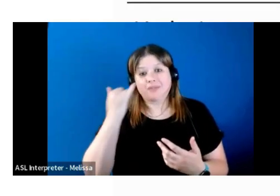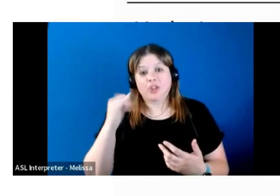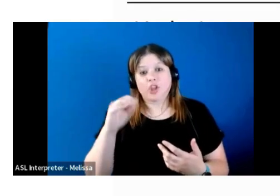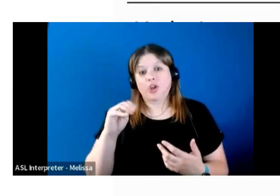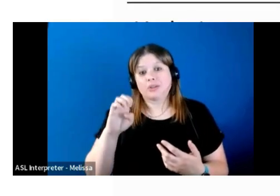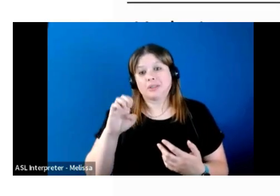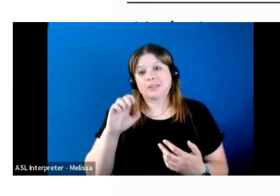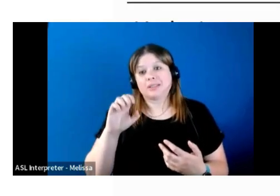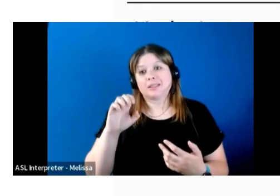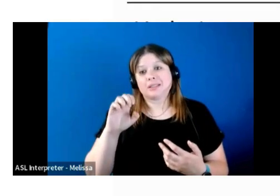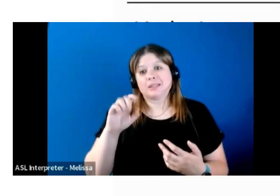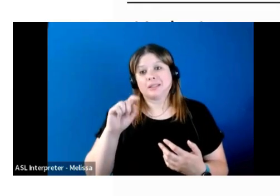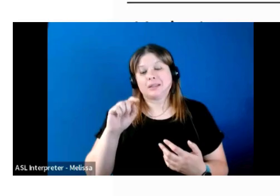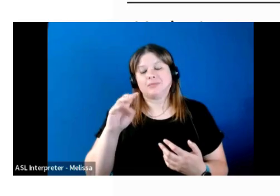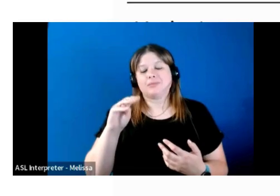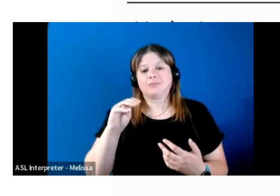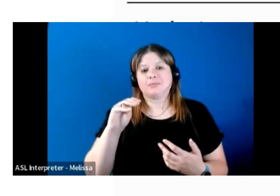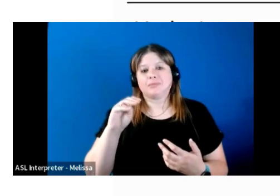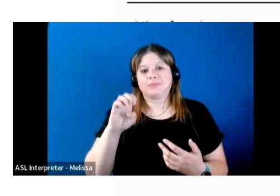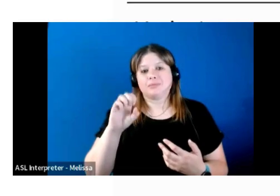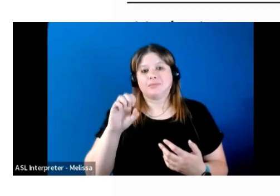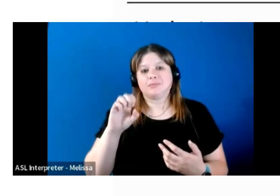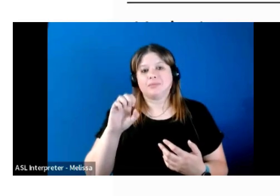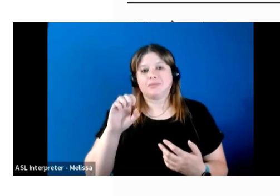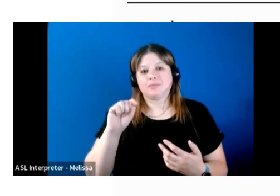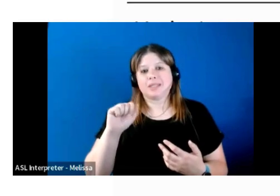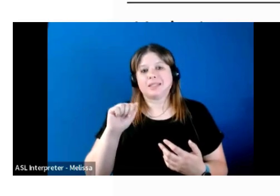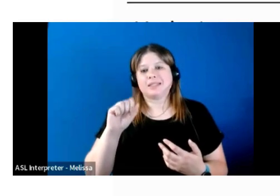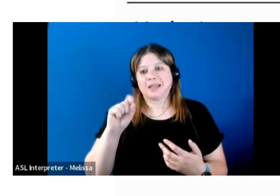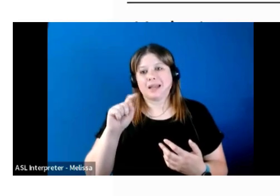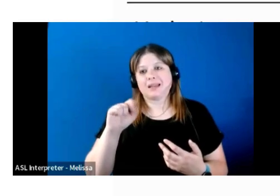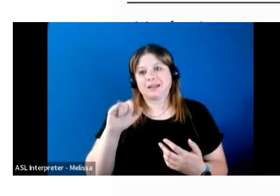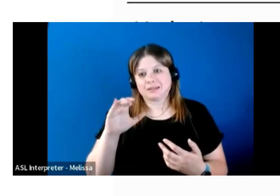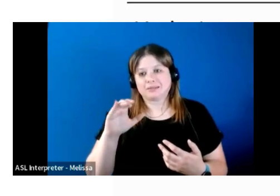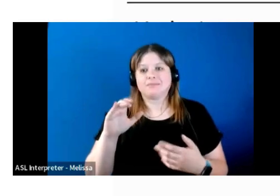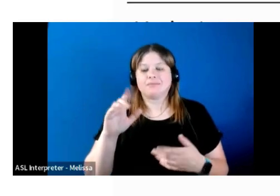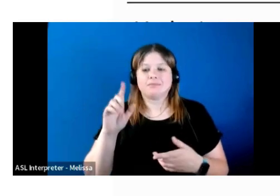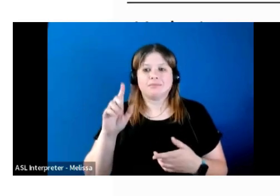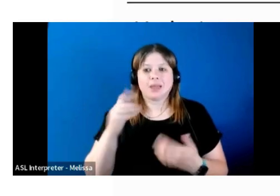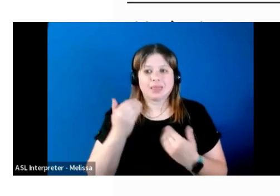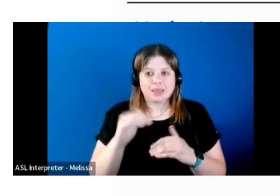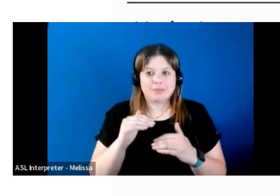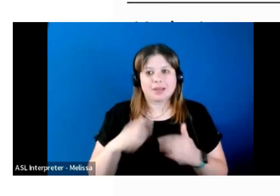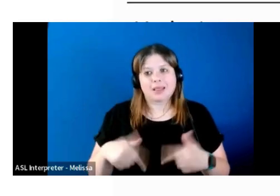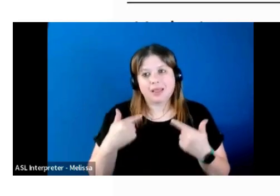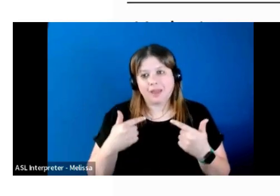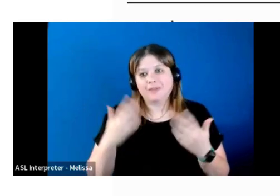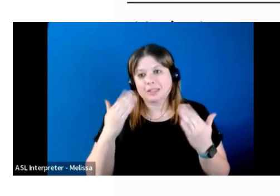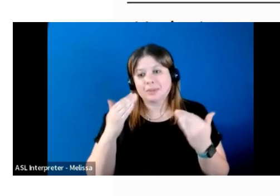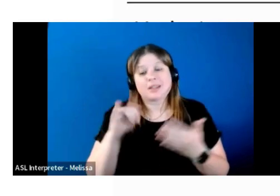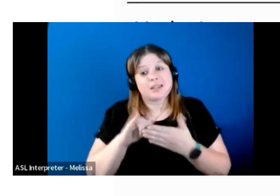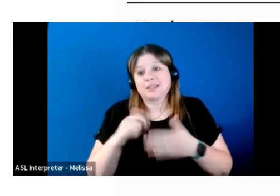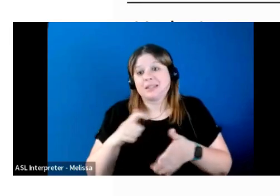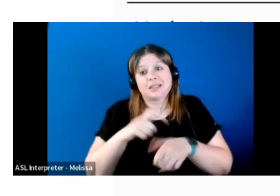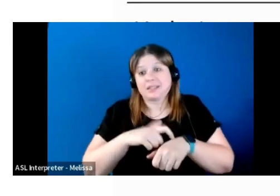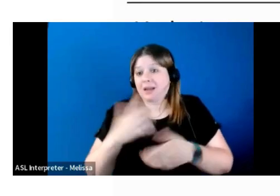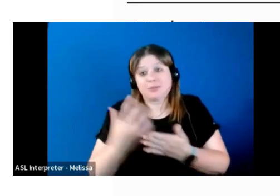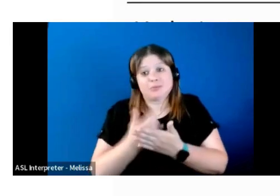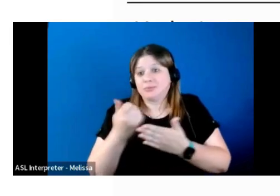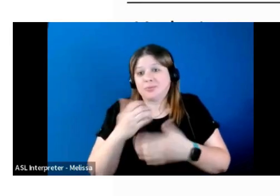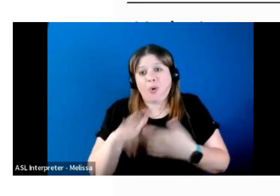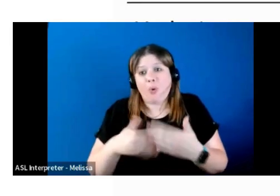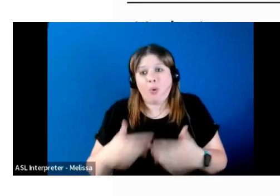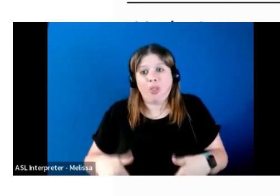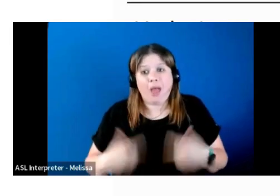expectancy. This is a time to live one's whole life. When hormone